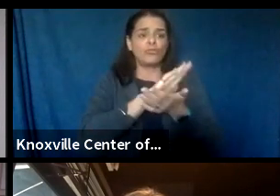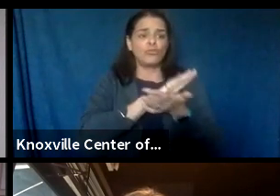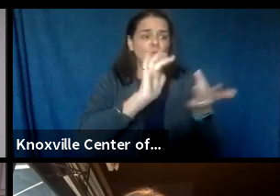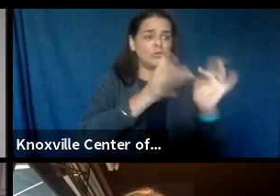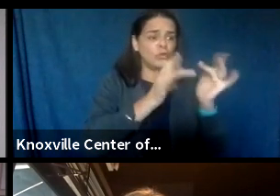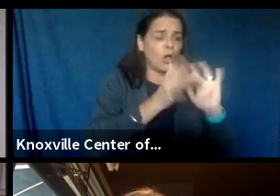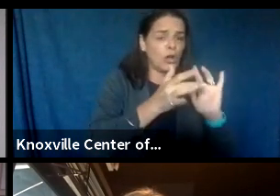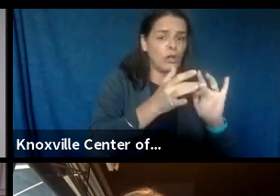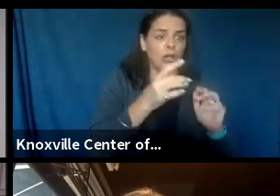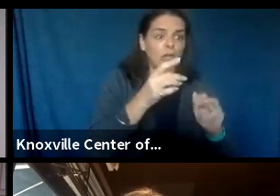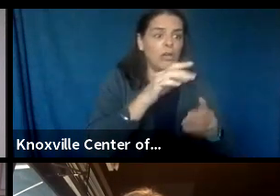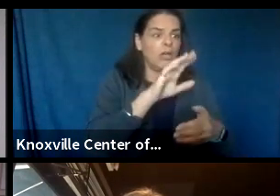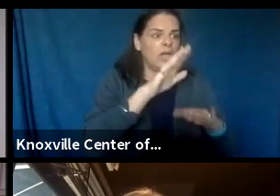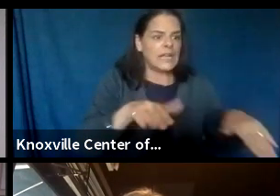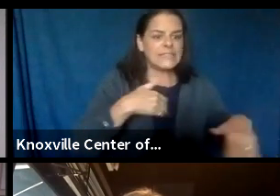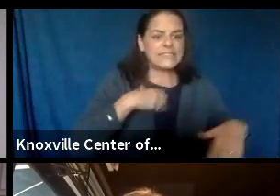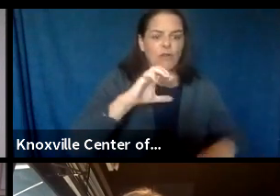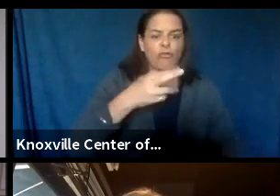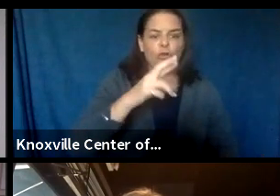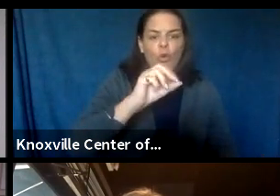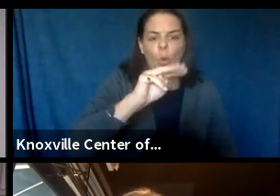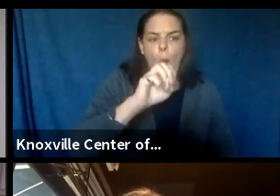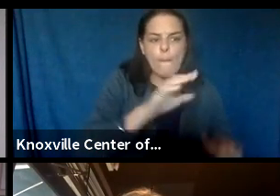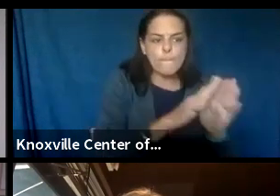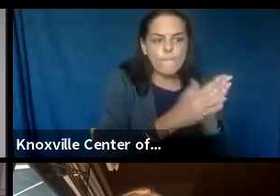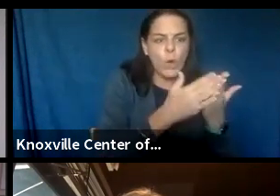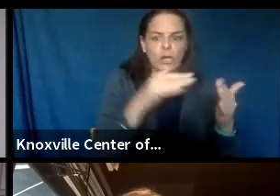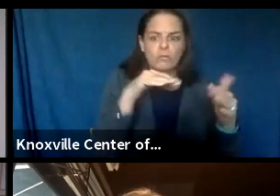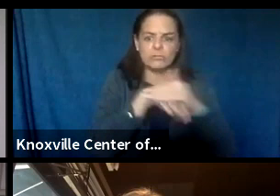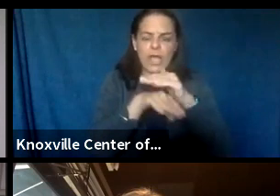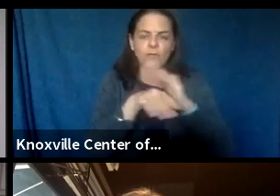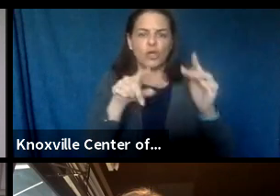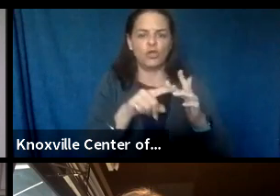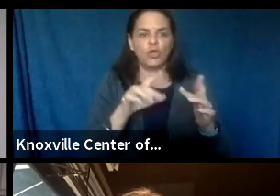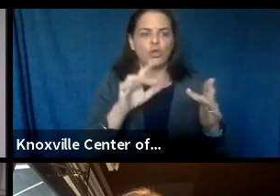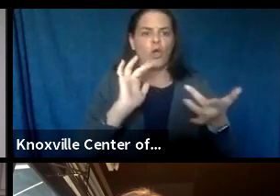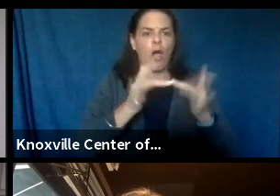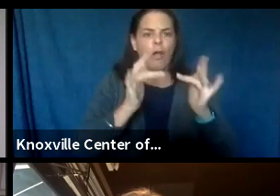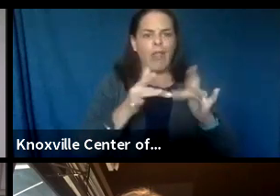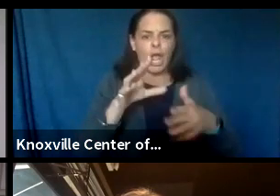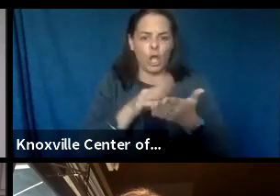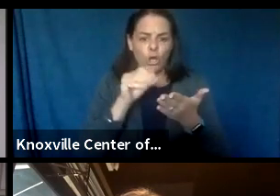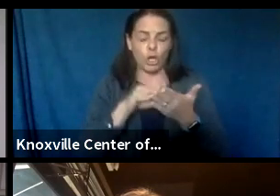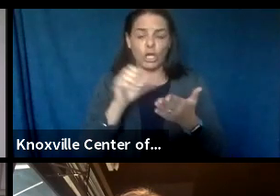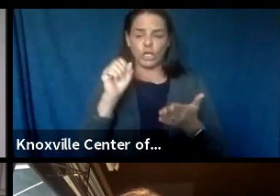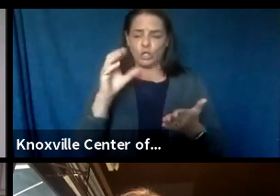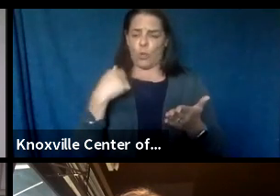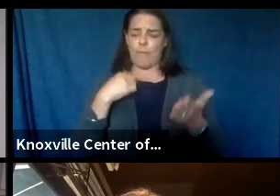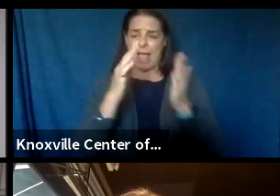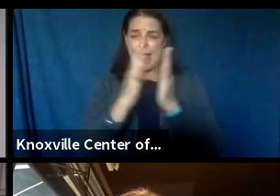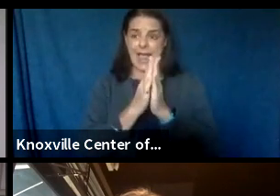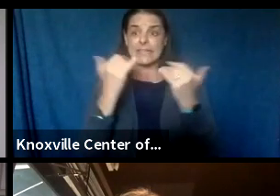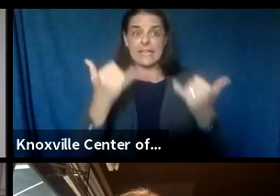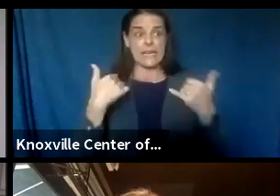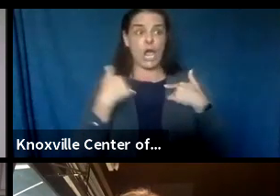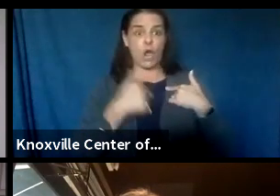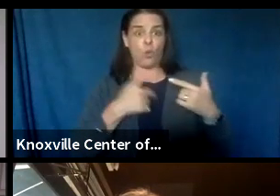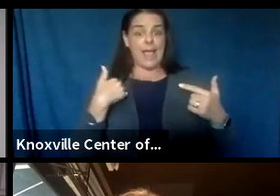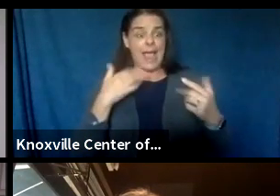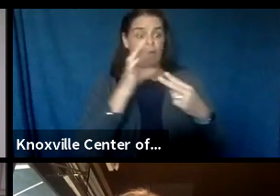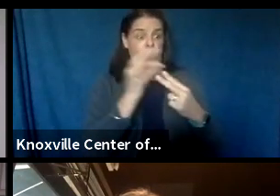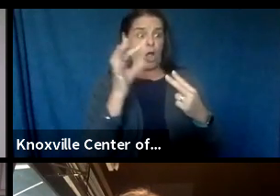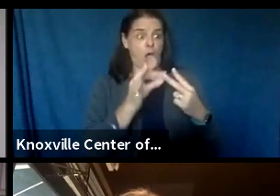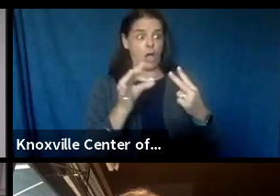have Chromebooks, access to virtual schooling. So all I ask is, now that we have those options for people who feel they are